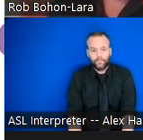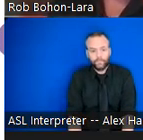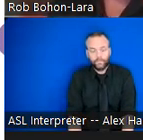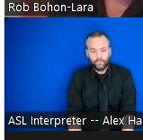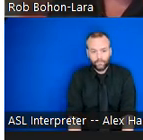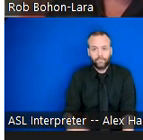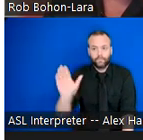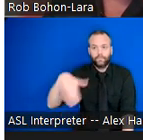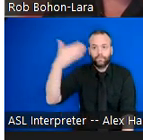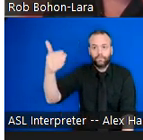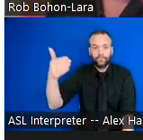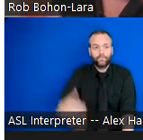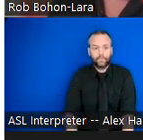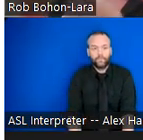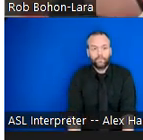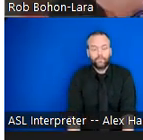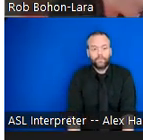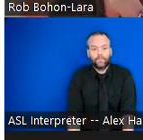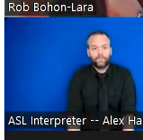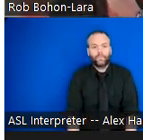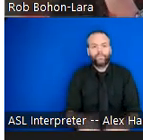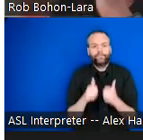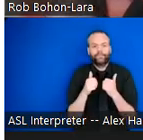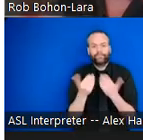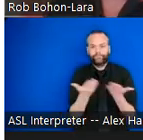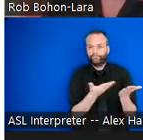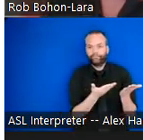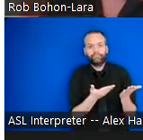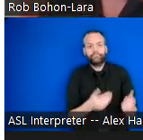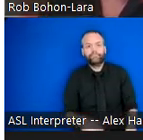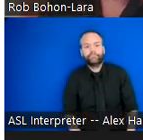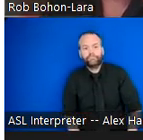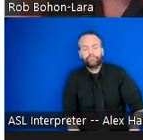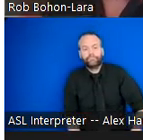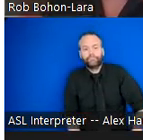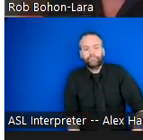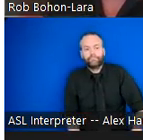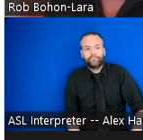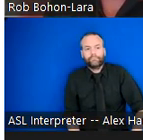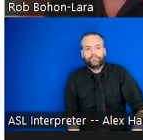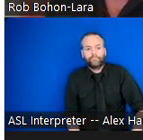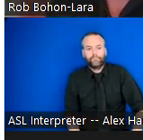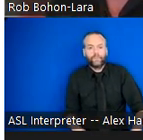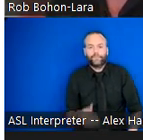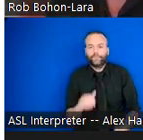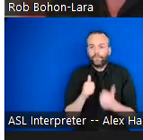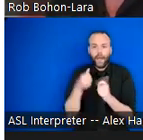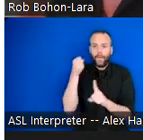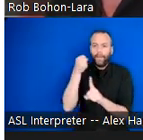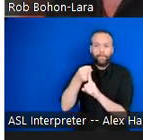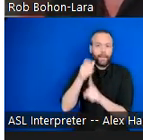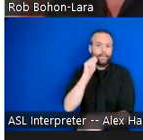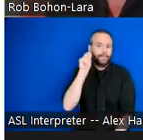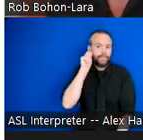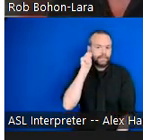Next slide. So how does sexual orientation, gender identity, and gender expression develop in adolescence? Well, it